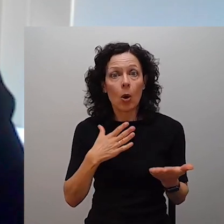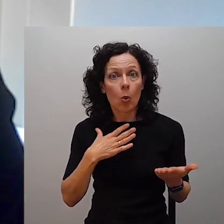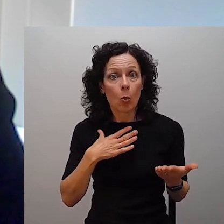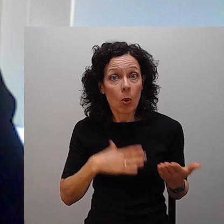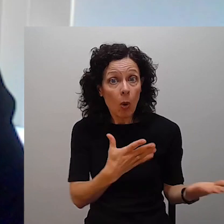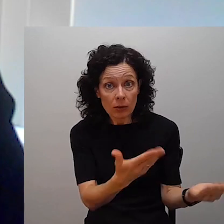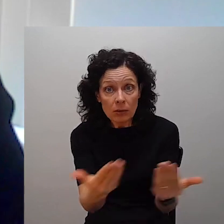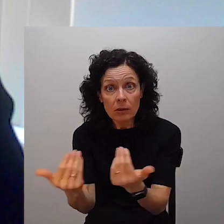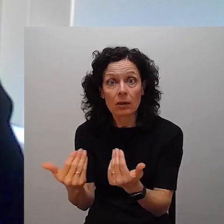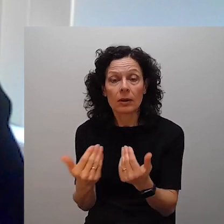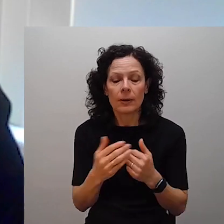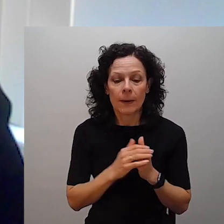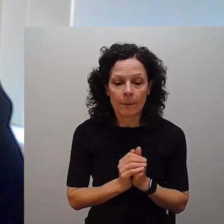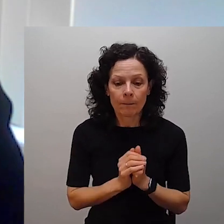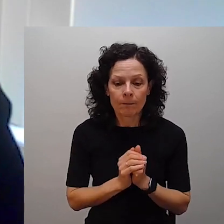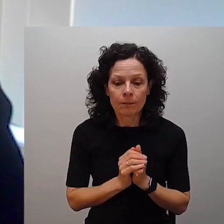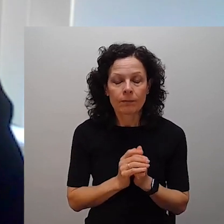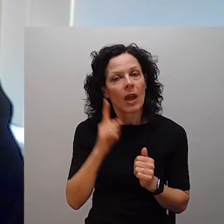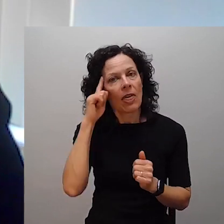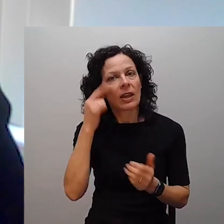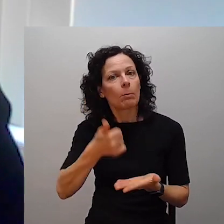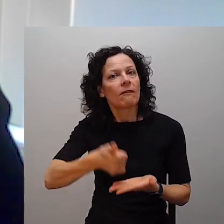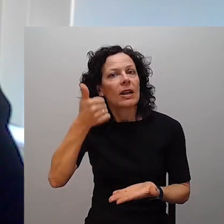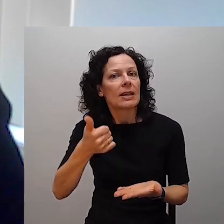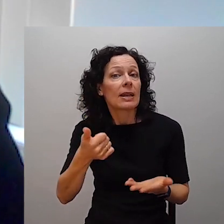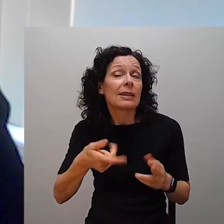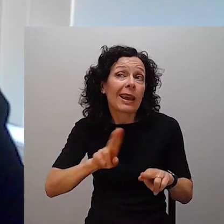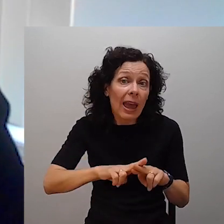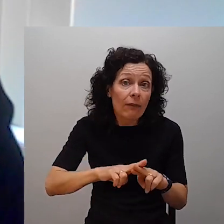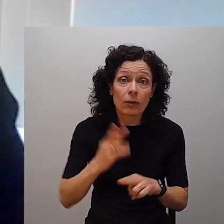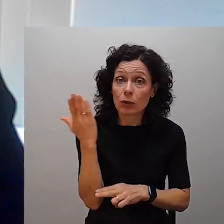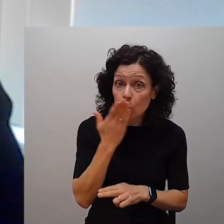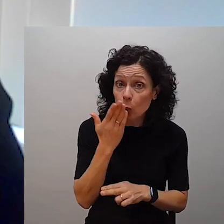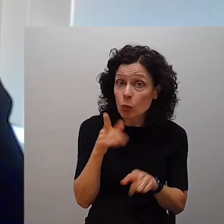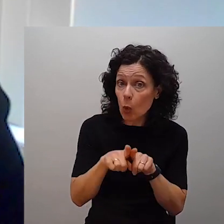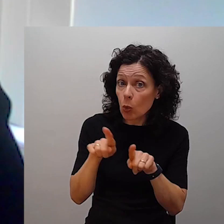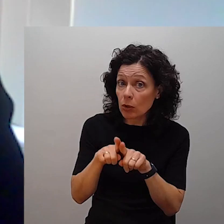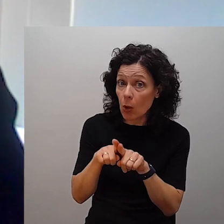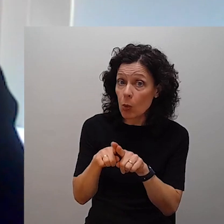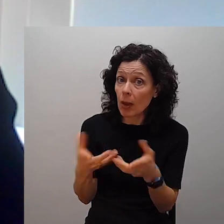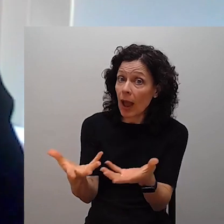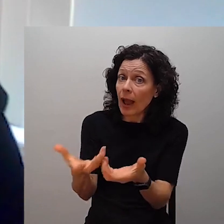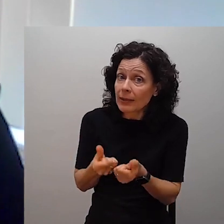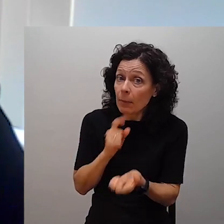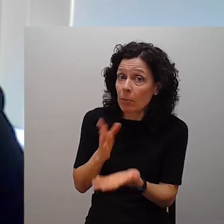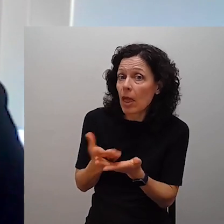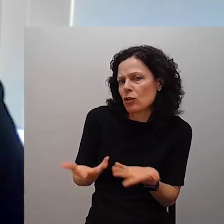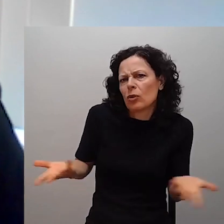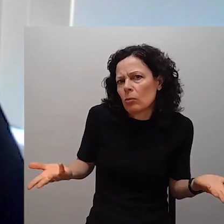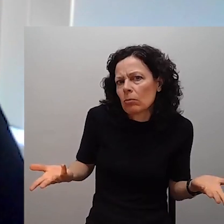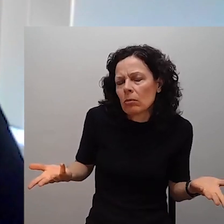take this seriously. I think it would be fantastic if we can get schools on board as well. Obviously,